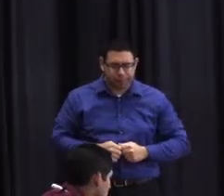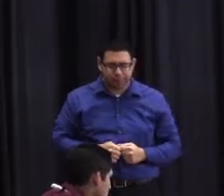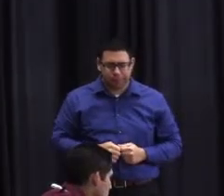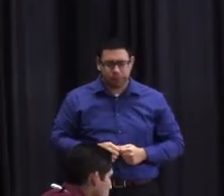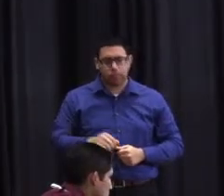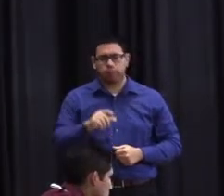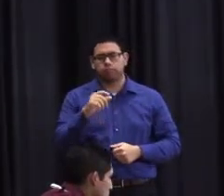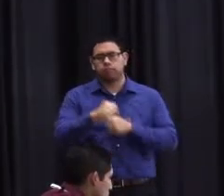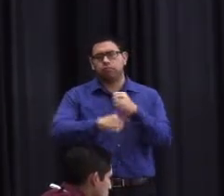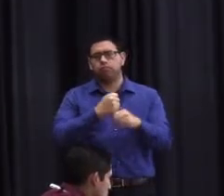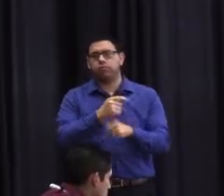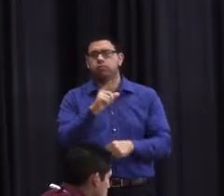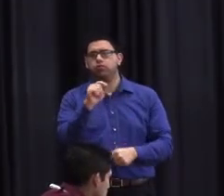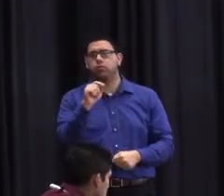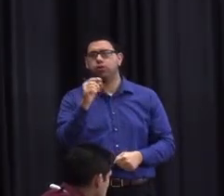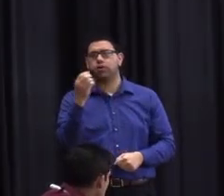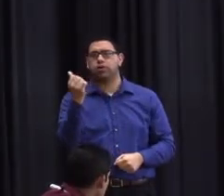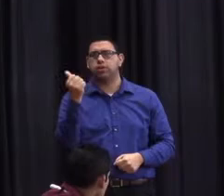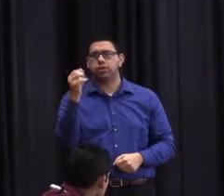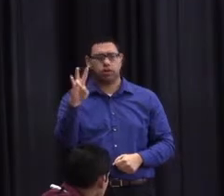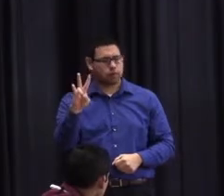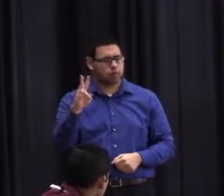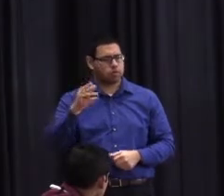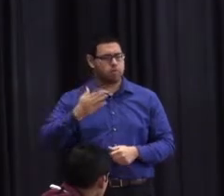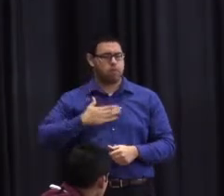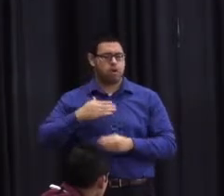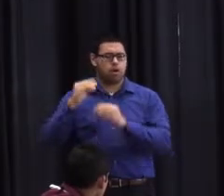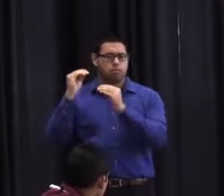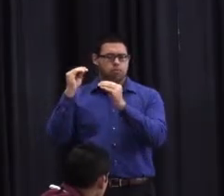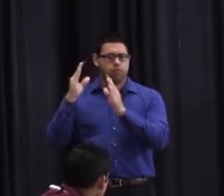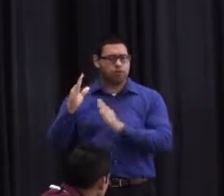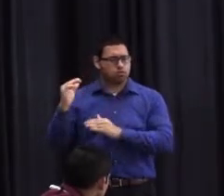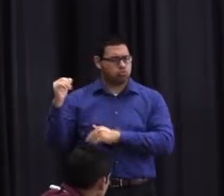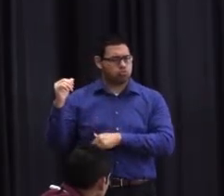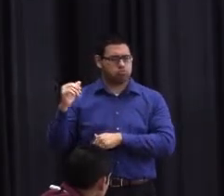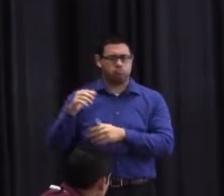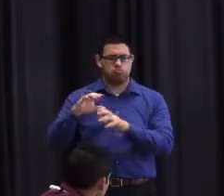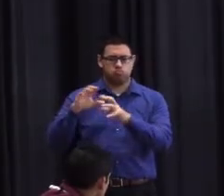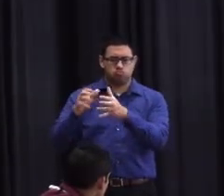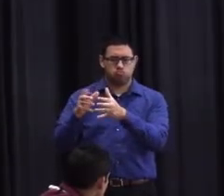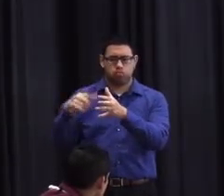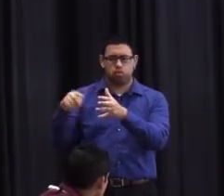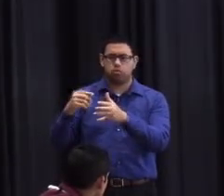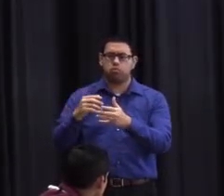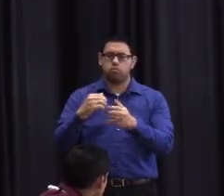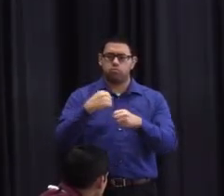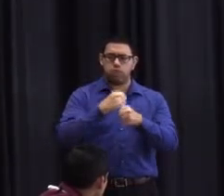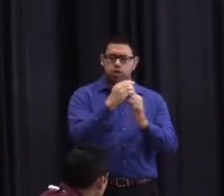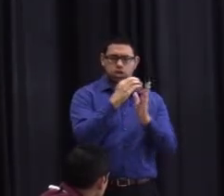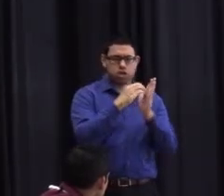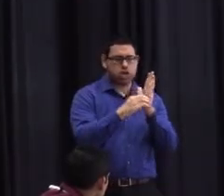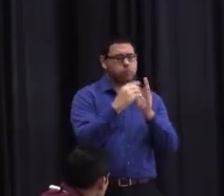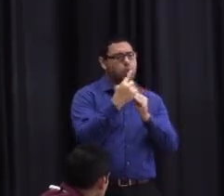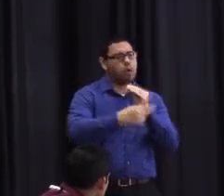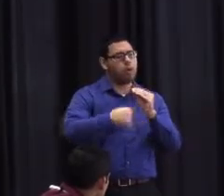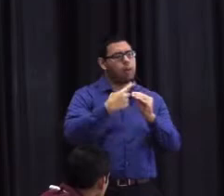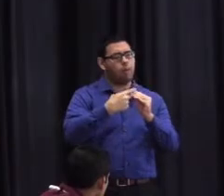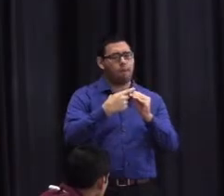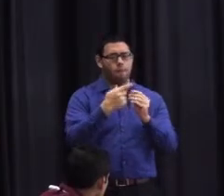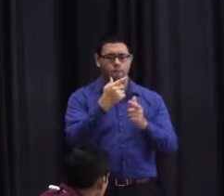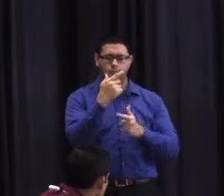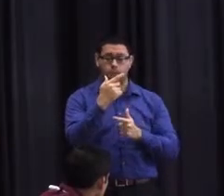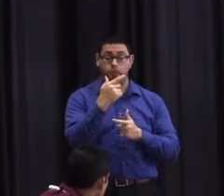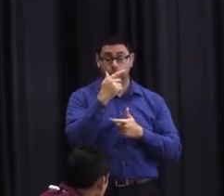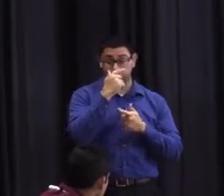In 2017, I was approached by my professional association to write a chapter about,